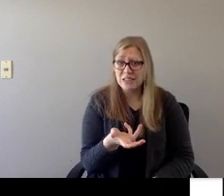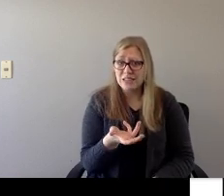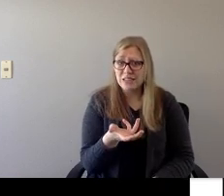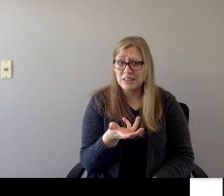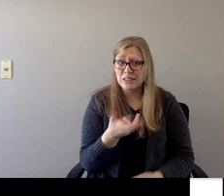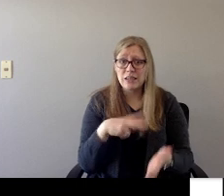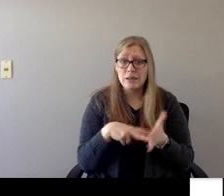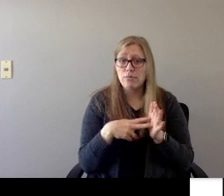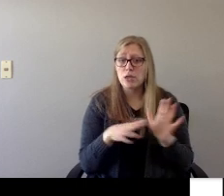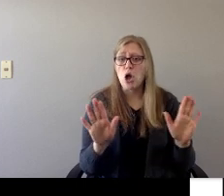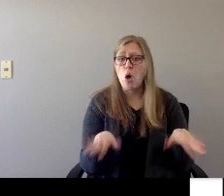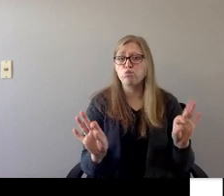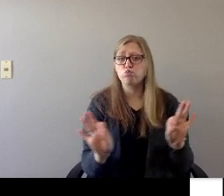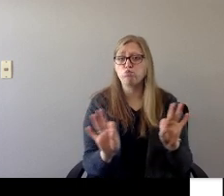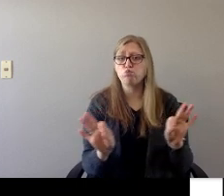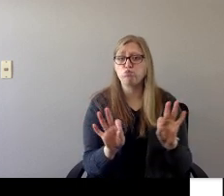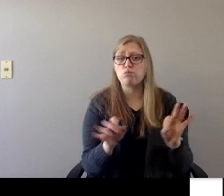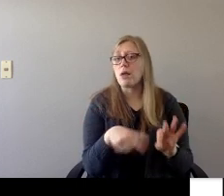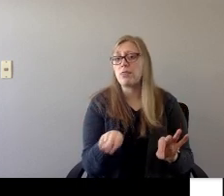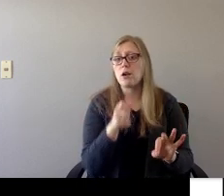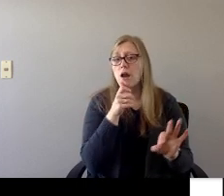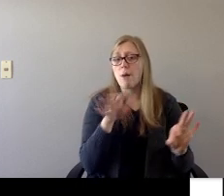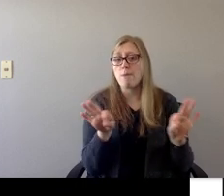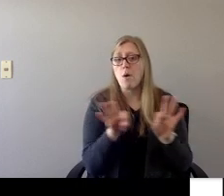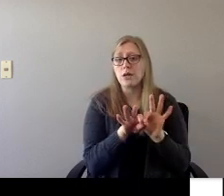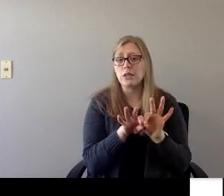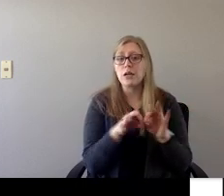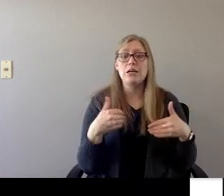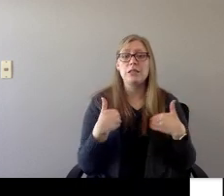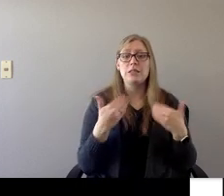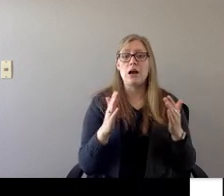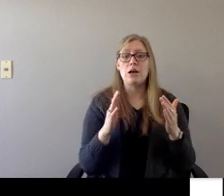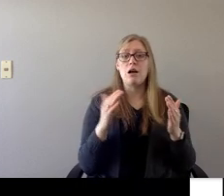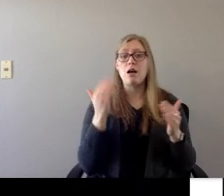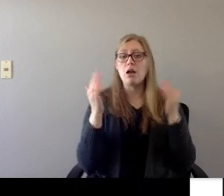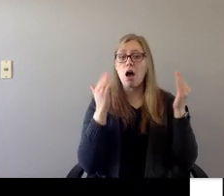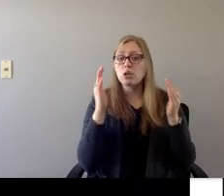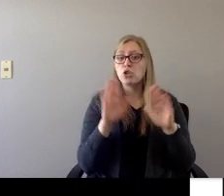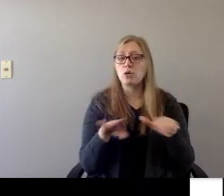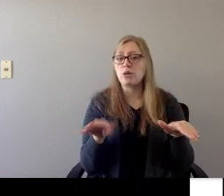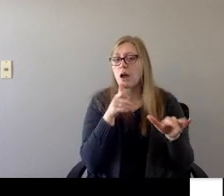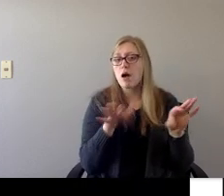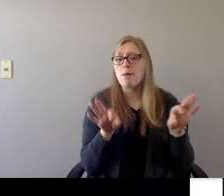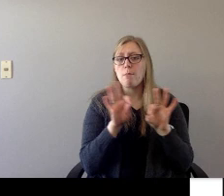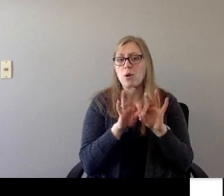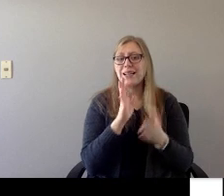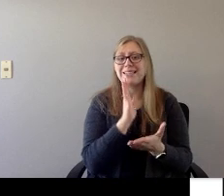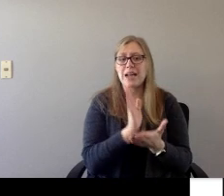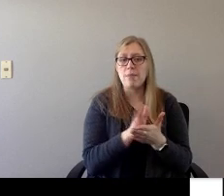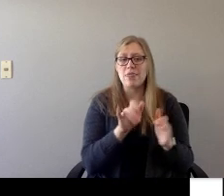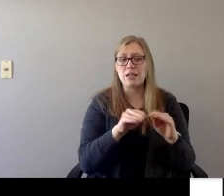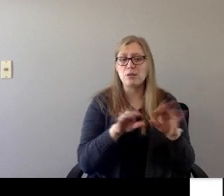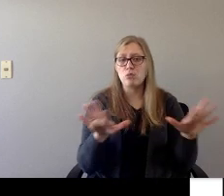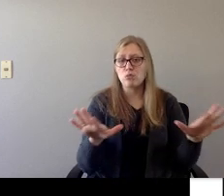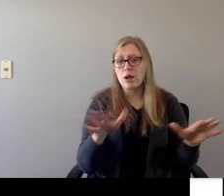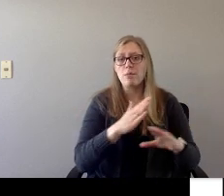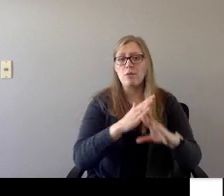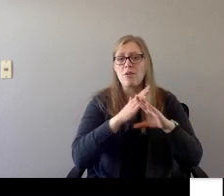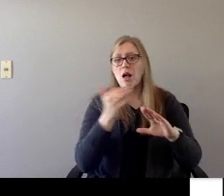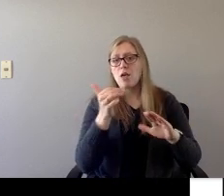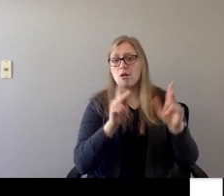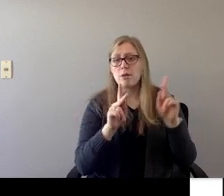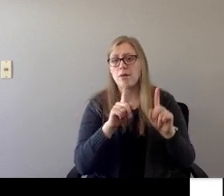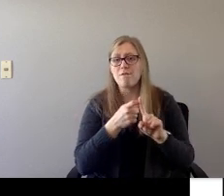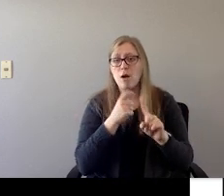not important. They are not important. Young adults and children are not important in stopping the spread and keeping those who are most vulnerable from getting sick,